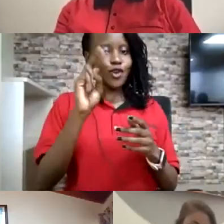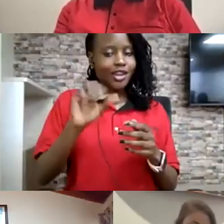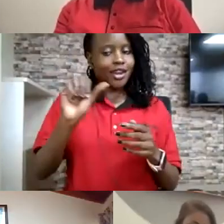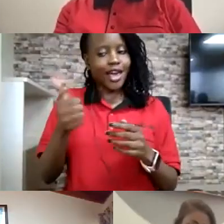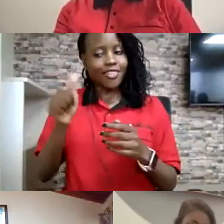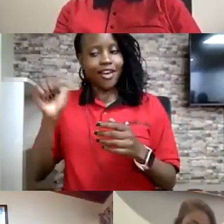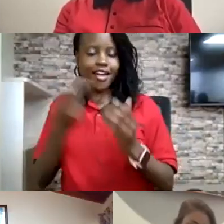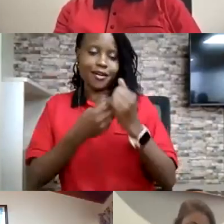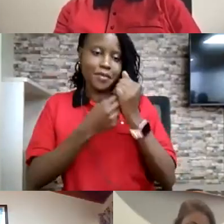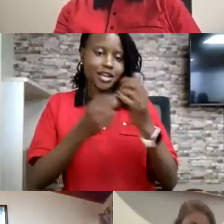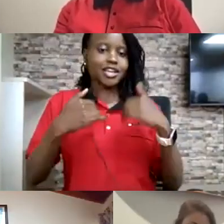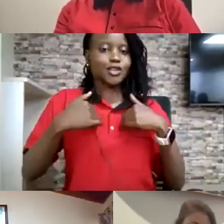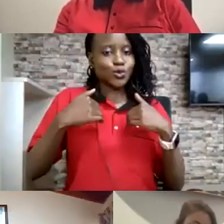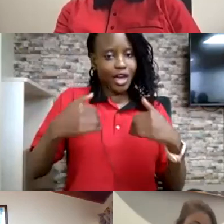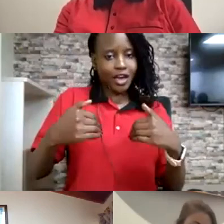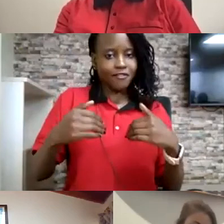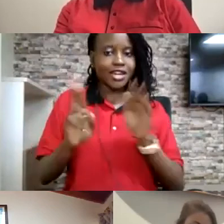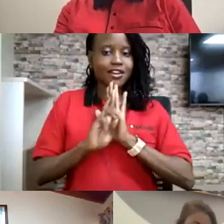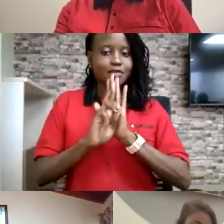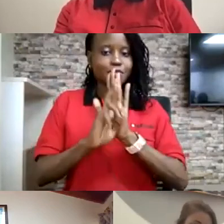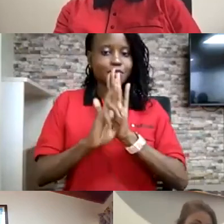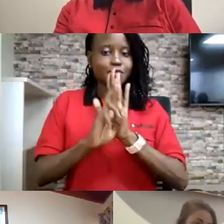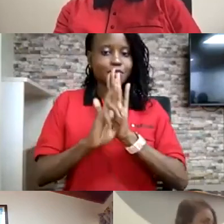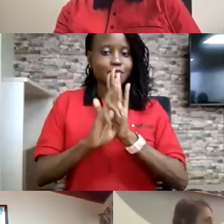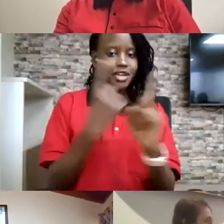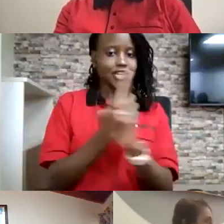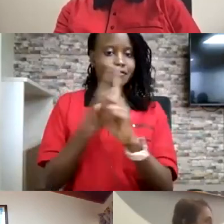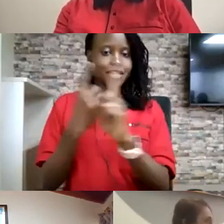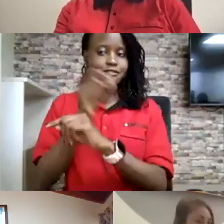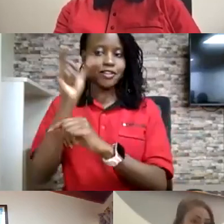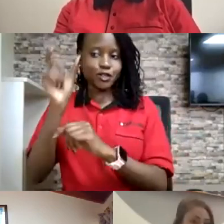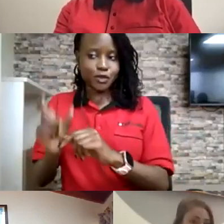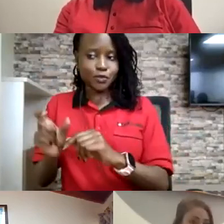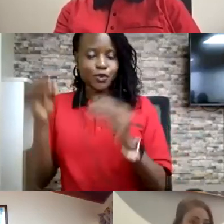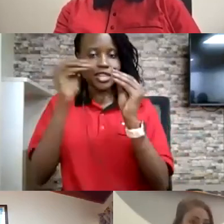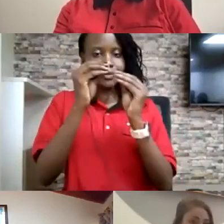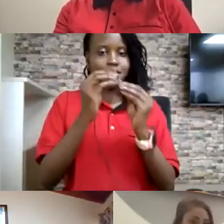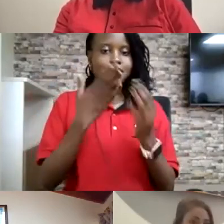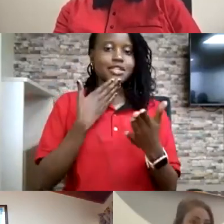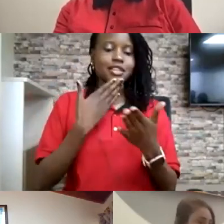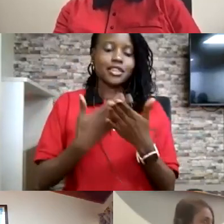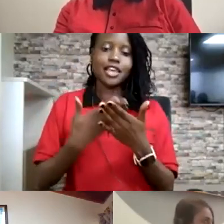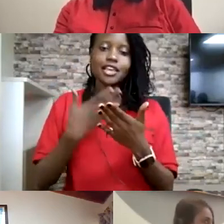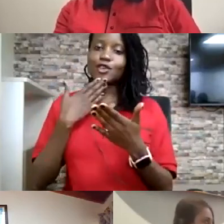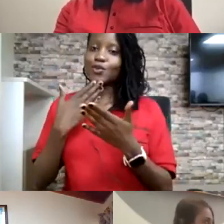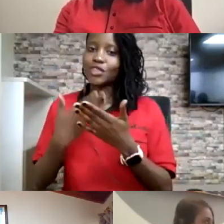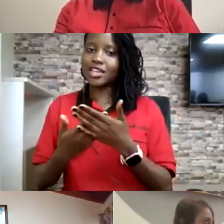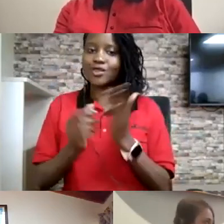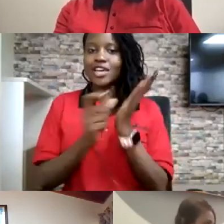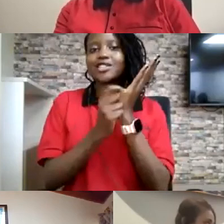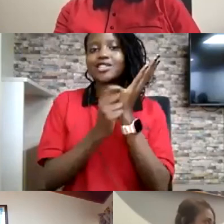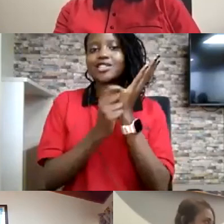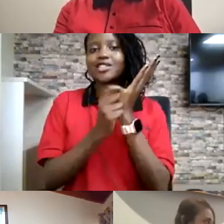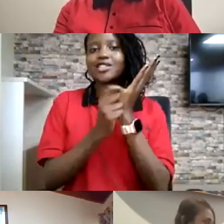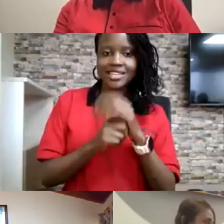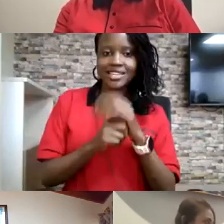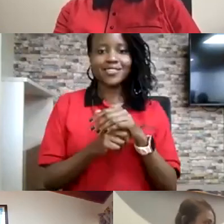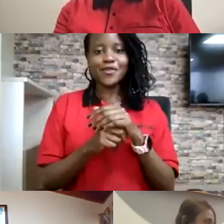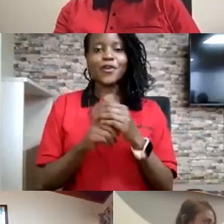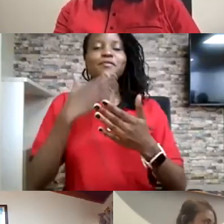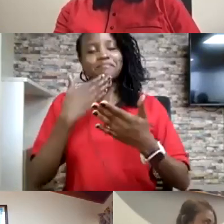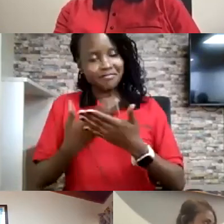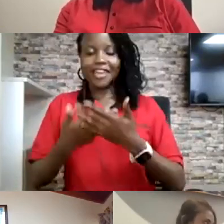time. Thank you very much for your commitment to DEC. I will want to also give thanks to our partners,